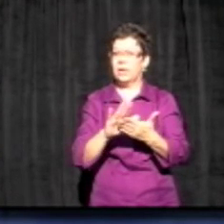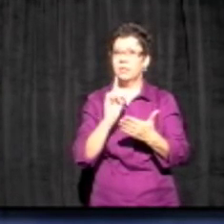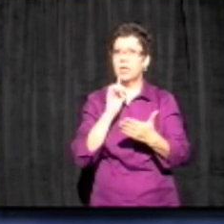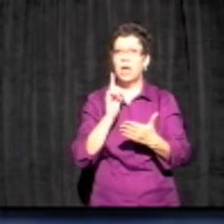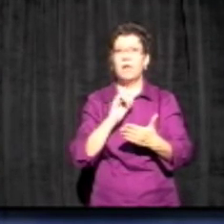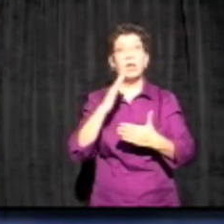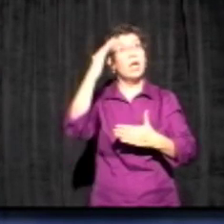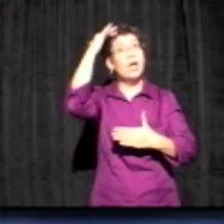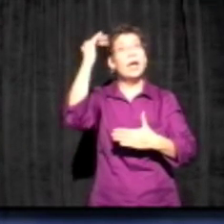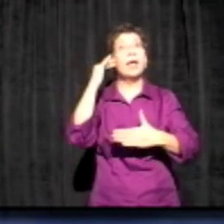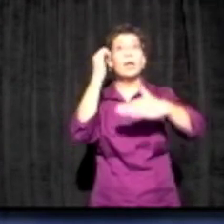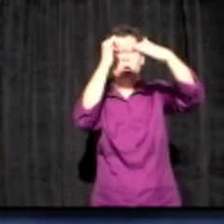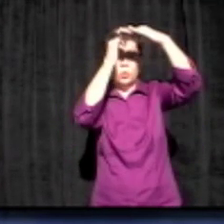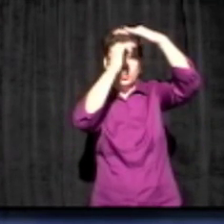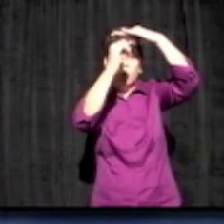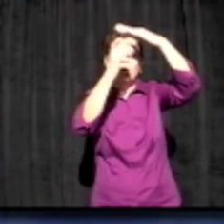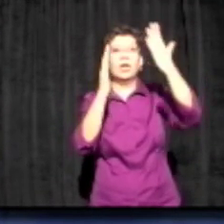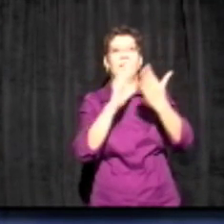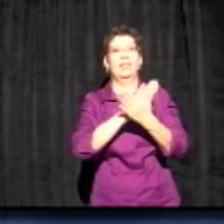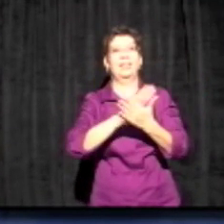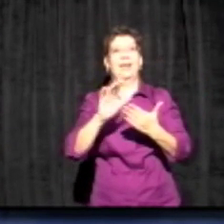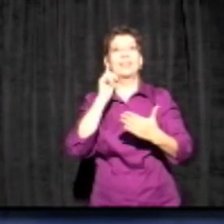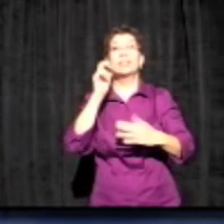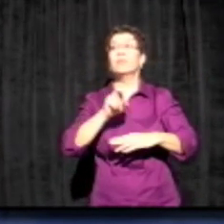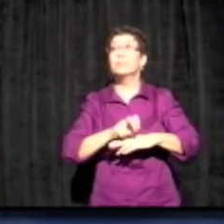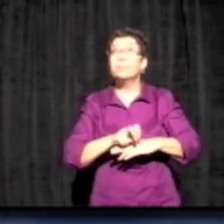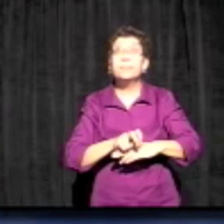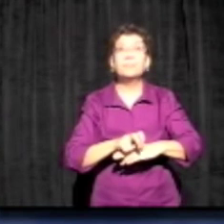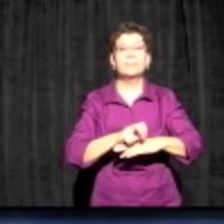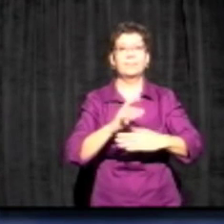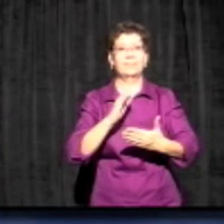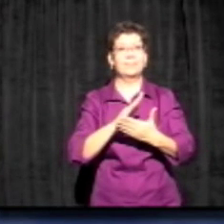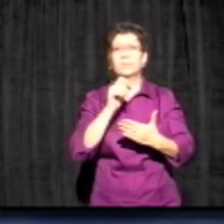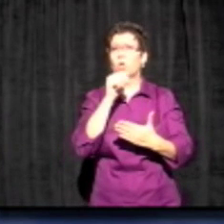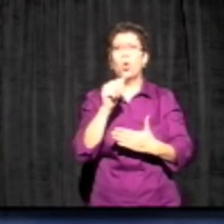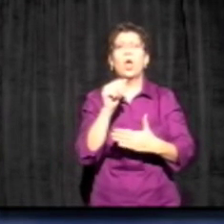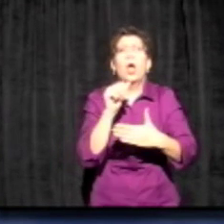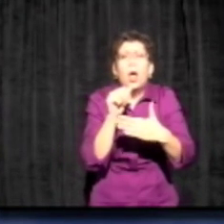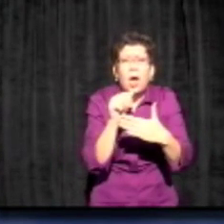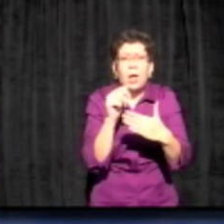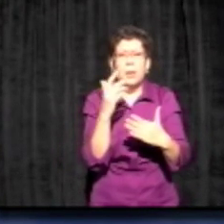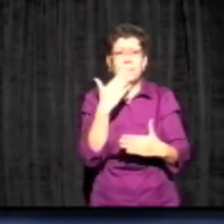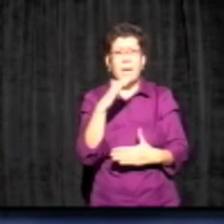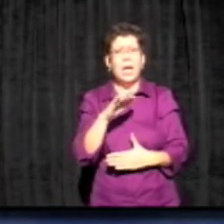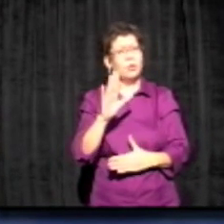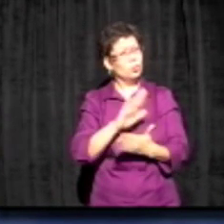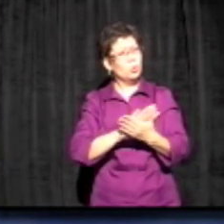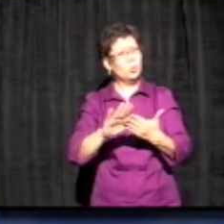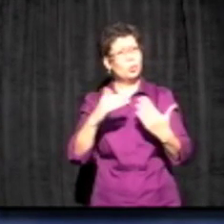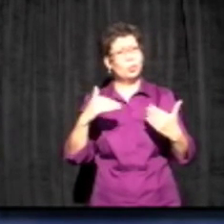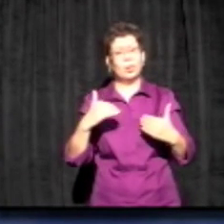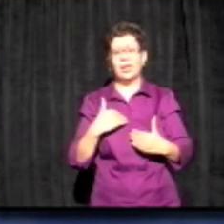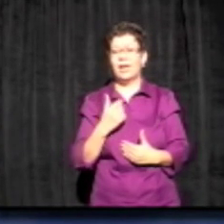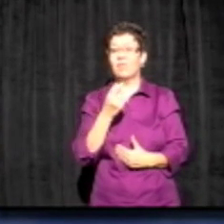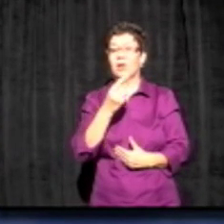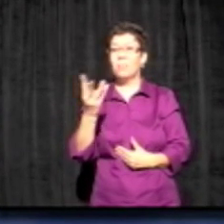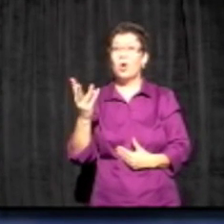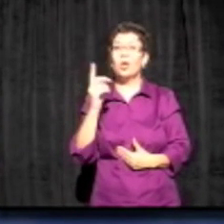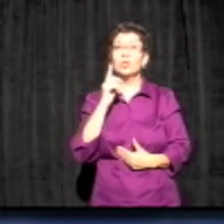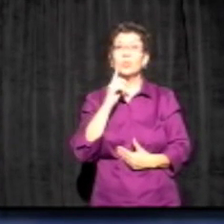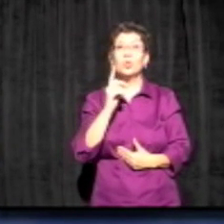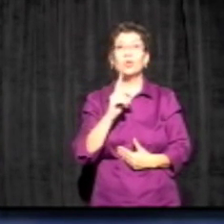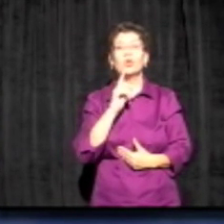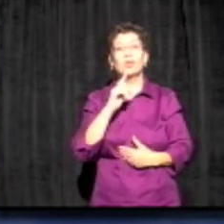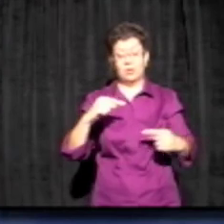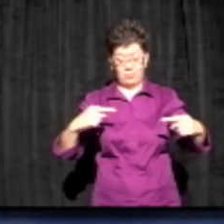head clearance for passengers in wheelchairs for a superior line of sight. It's equipped with multiple restraints to